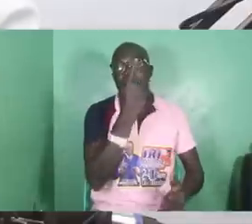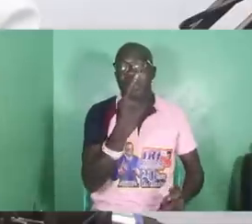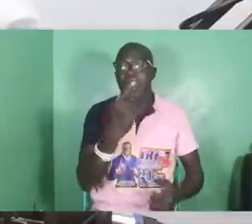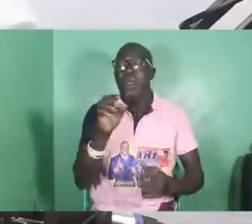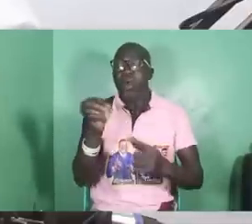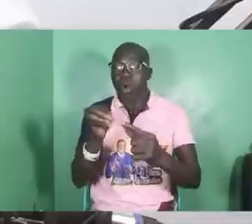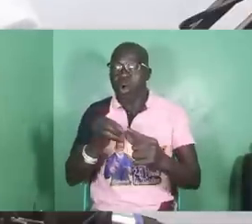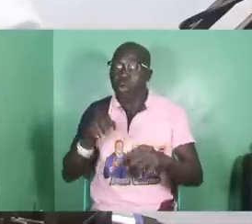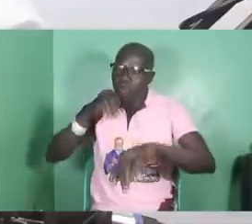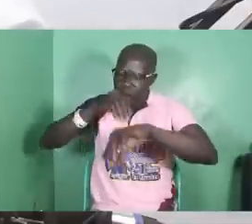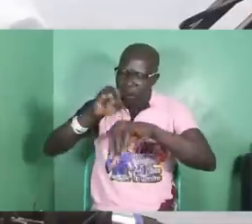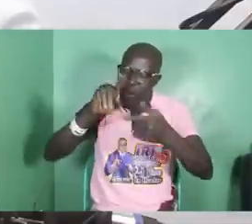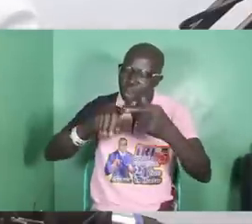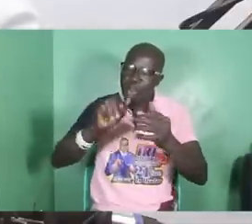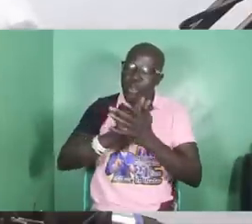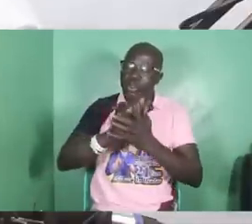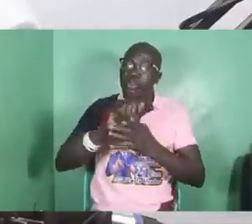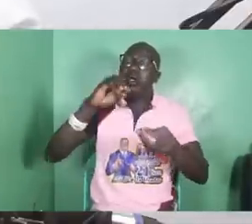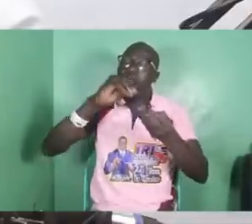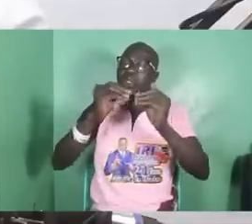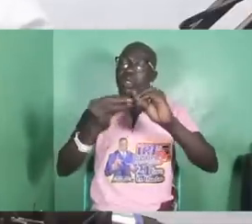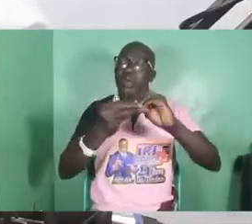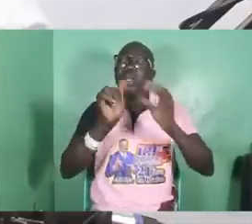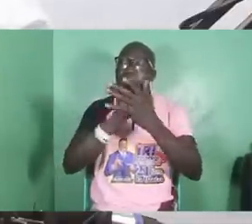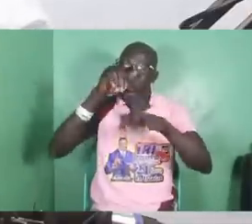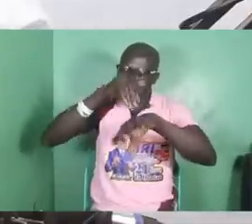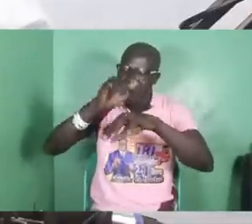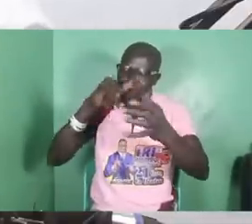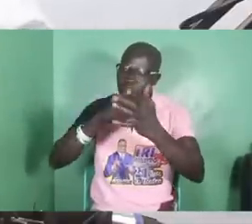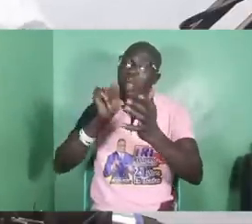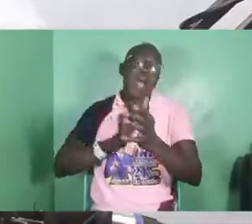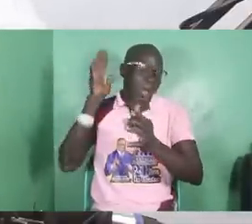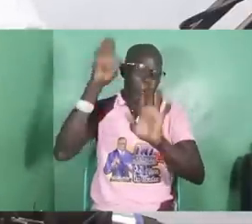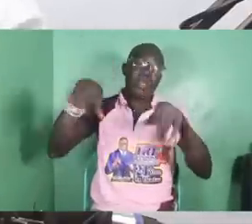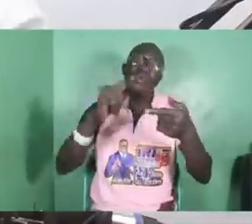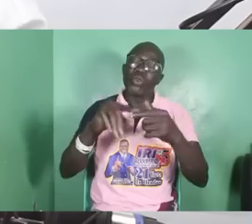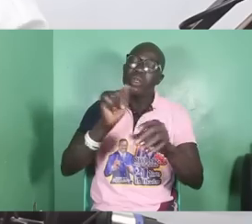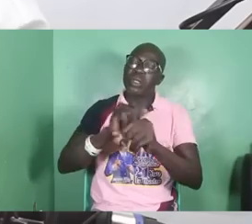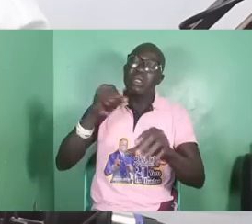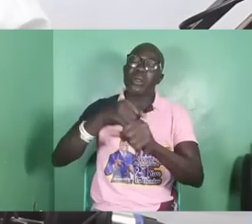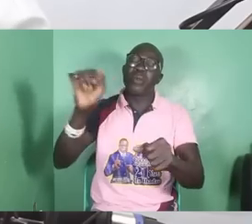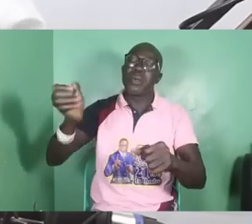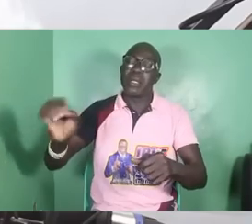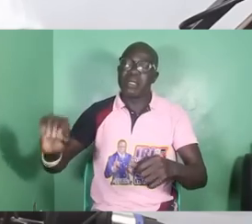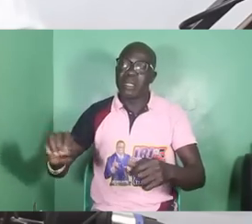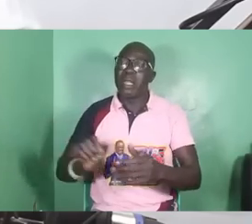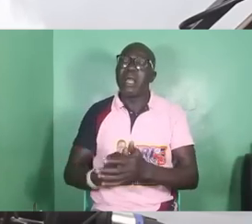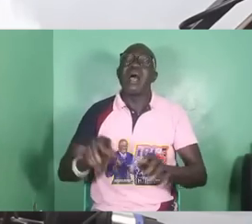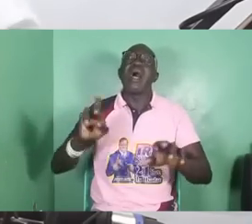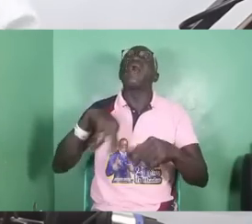That's the first thing. If you want to send it to the number to my send this. The number you send it to, I'll give it to you. Take your pen and